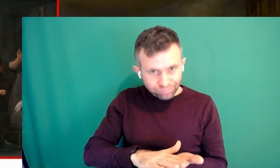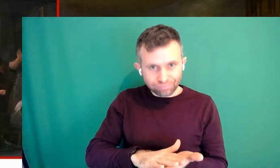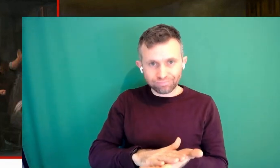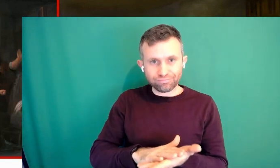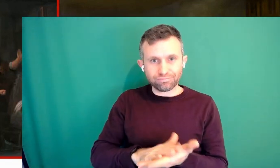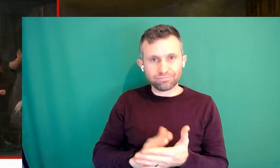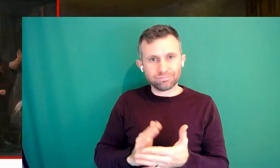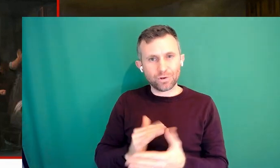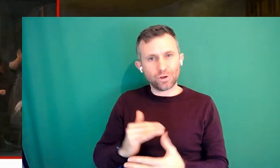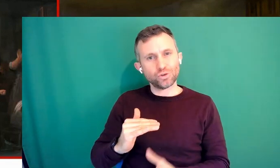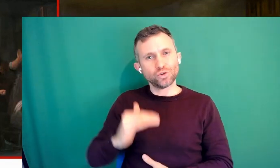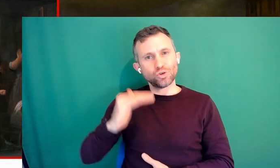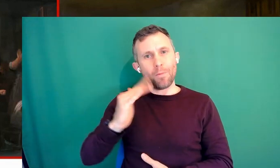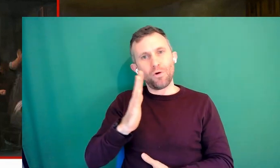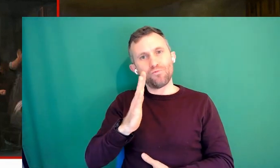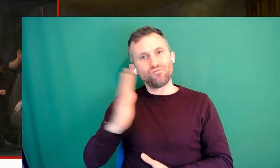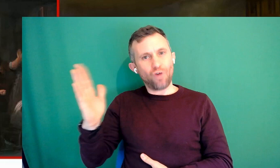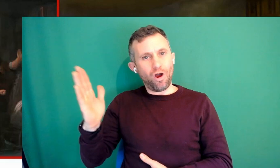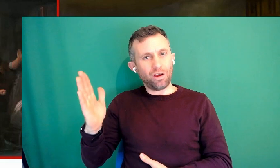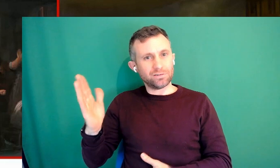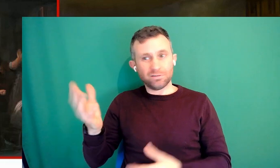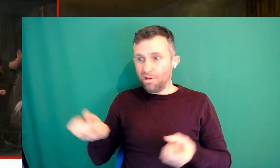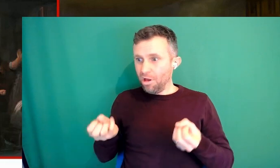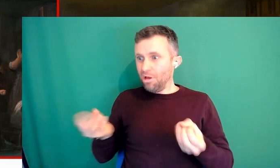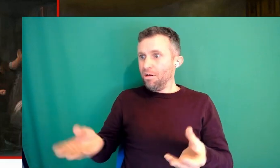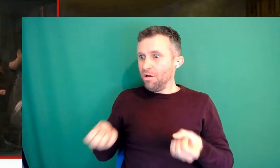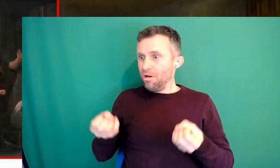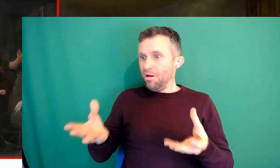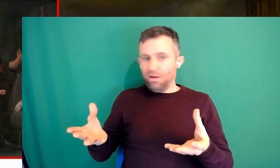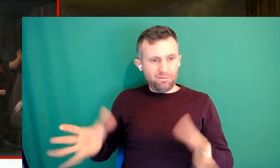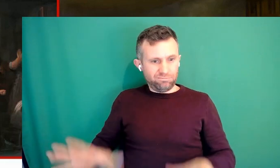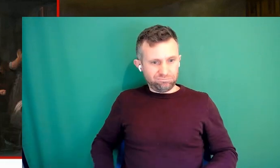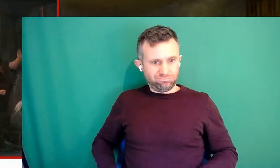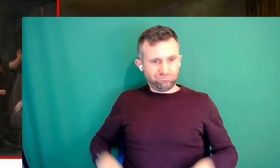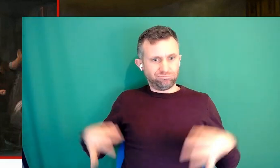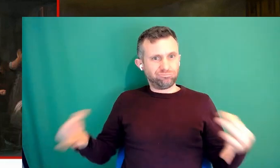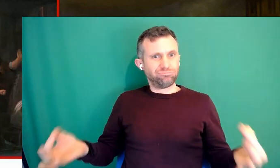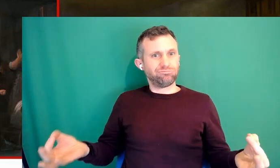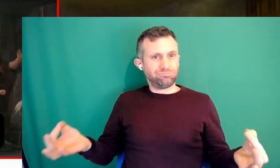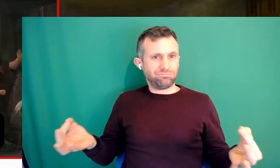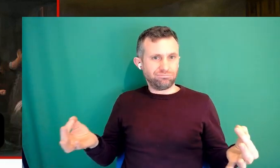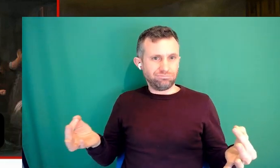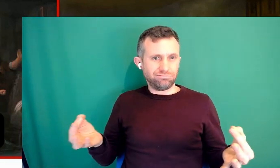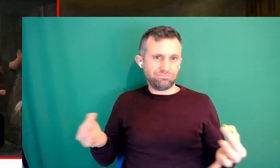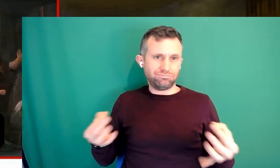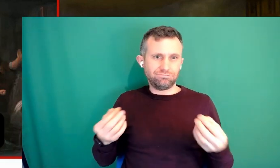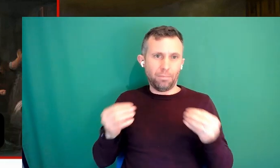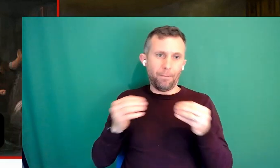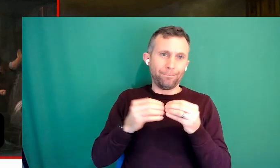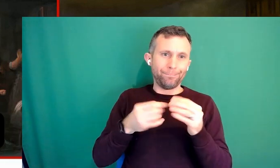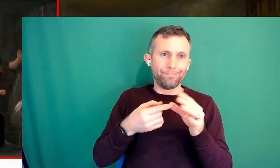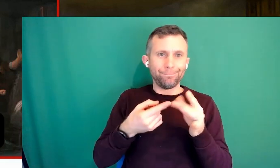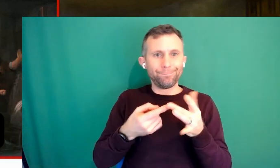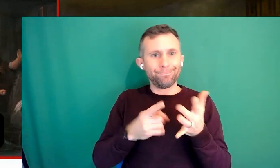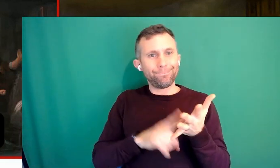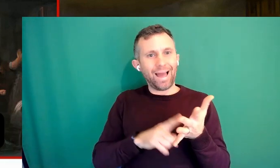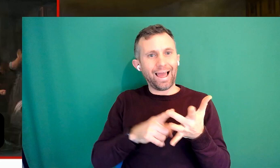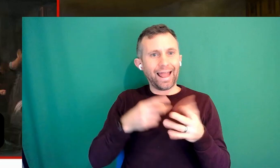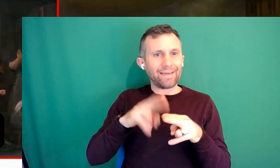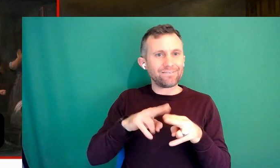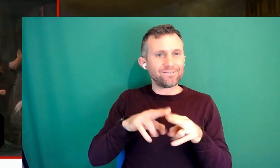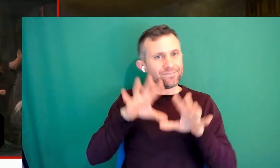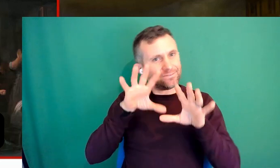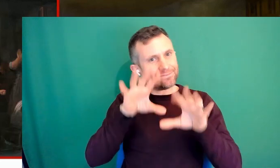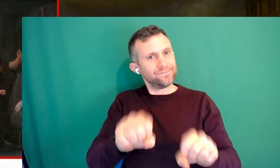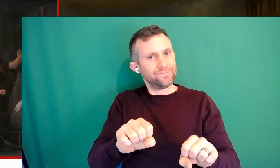gaming house and gambles the money away. He borrows more, loses that, and now ends up in even